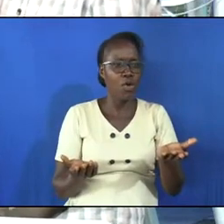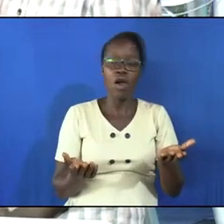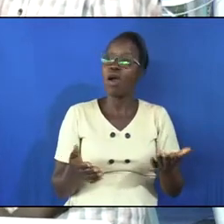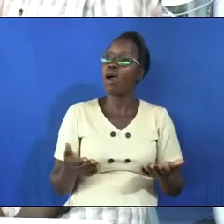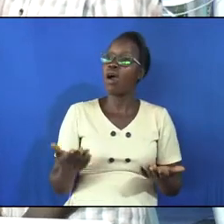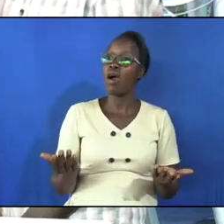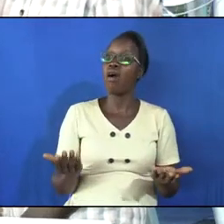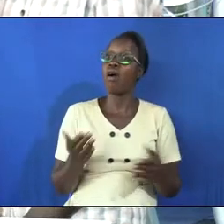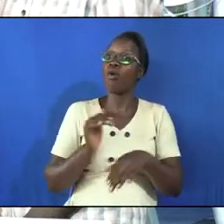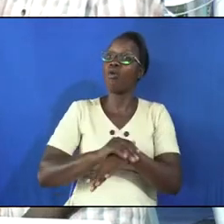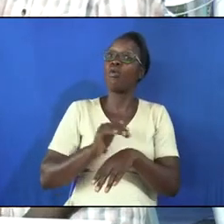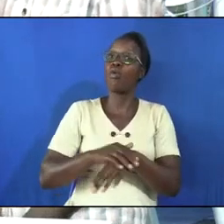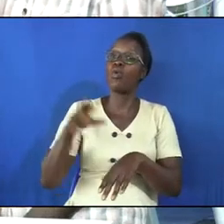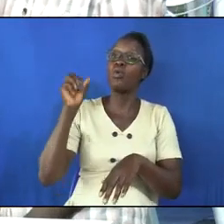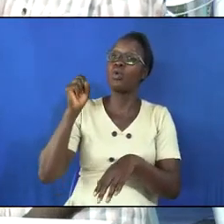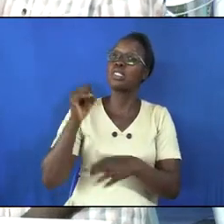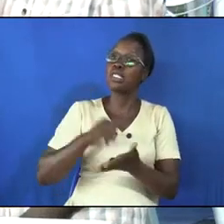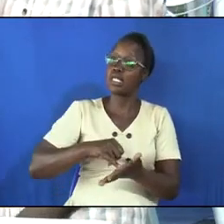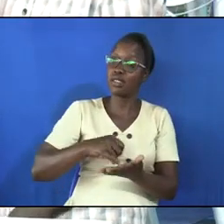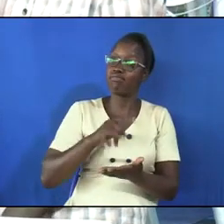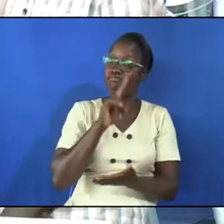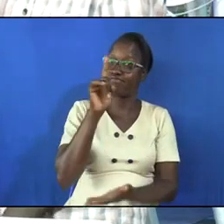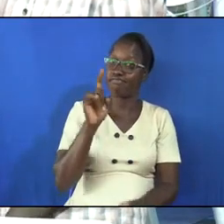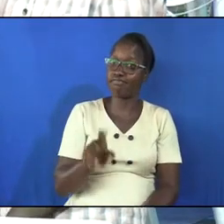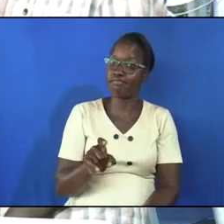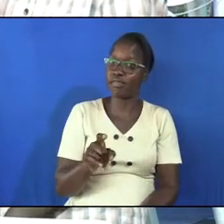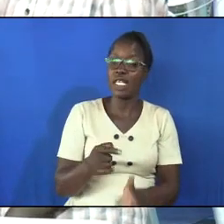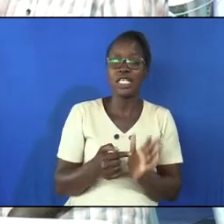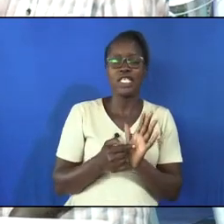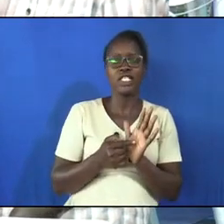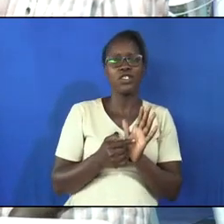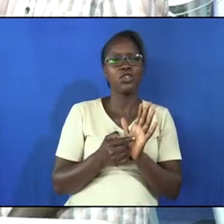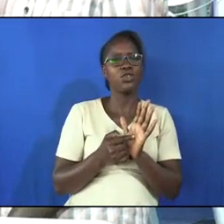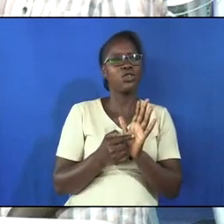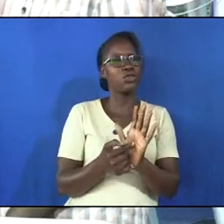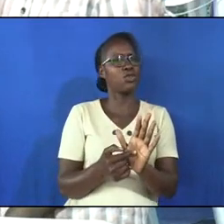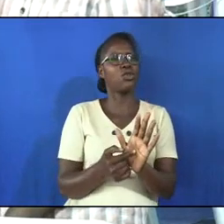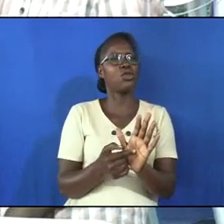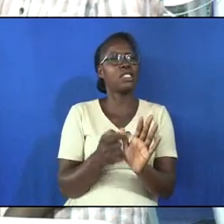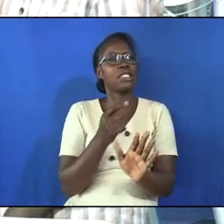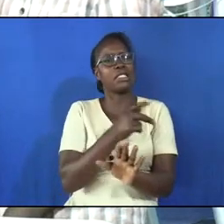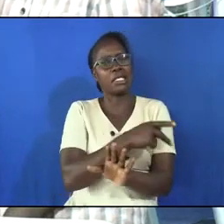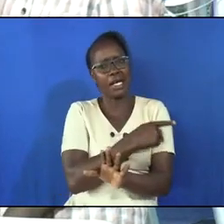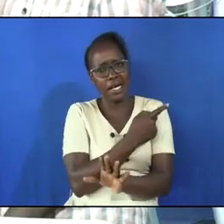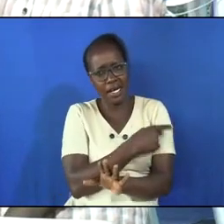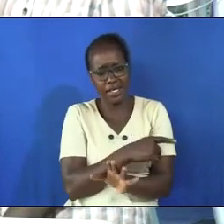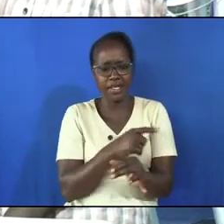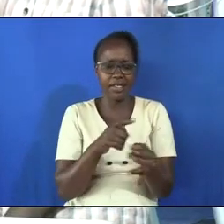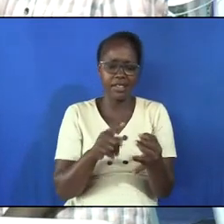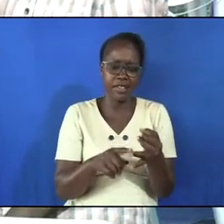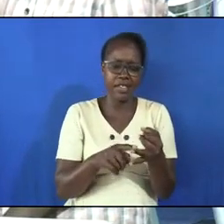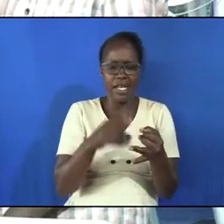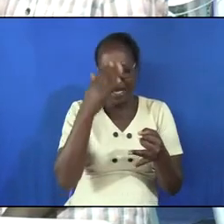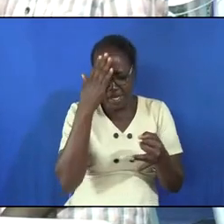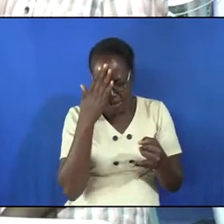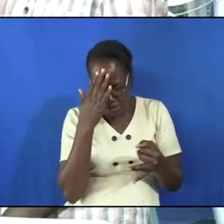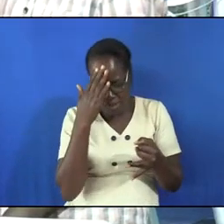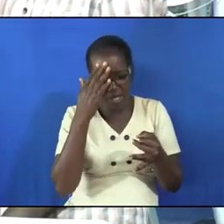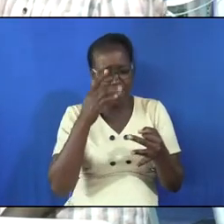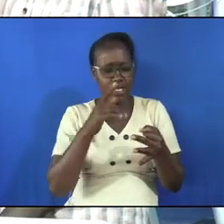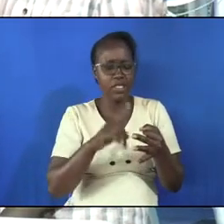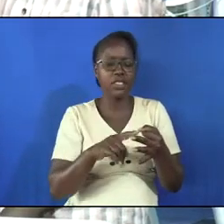How good was it? He shows kindness, humility,